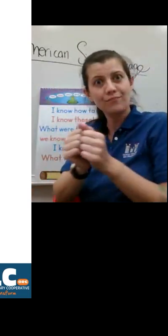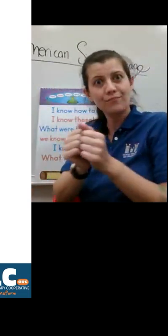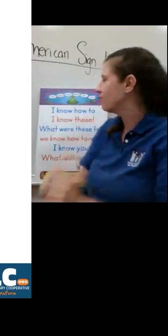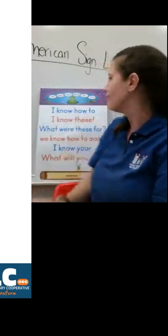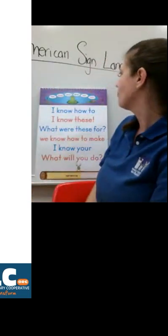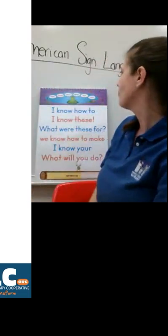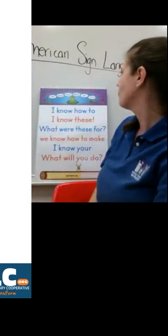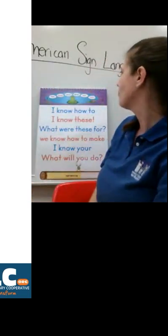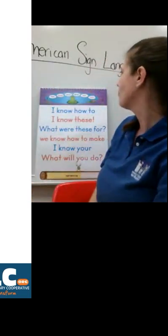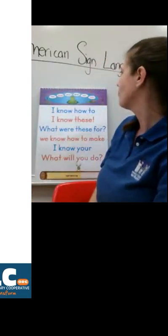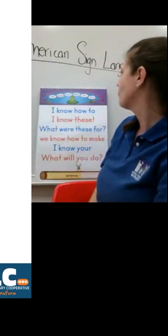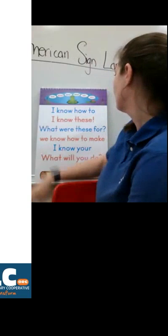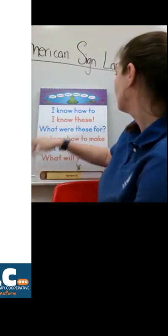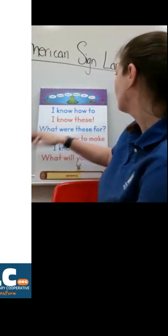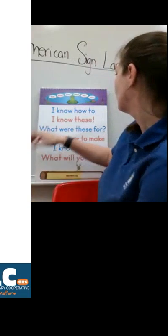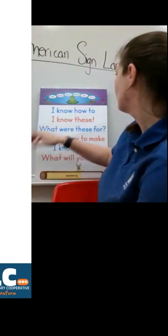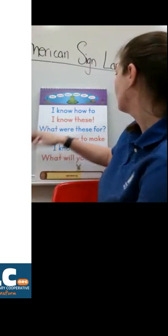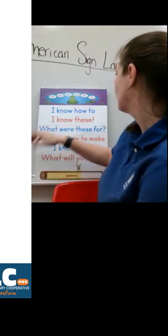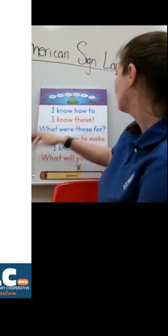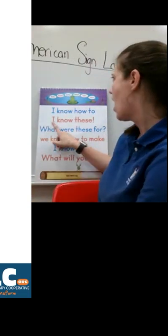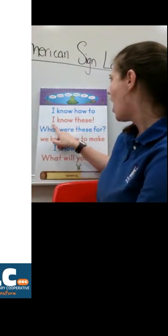together.